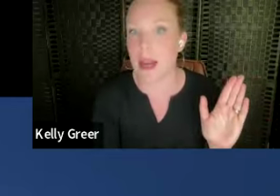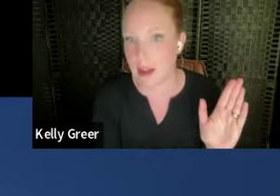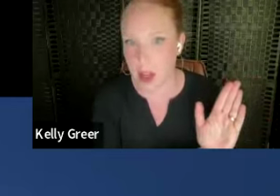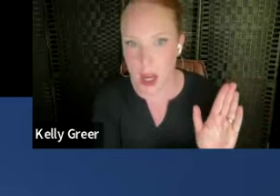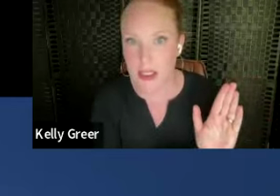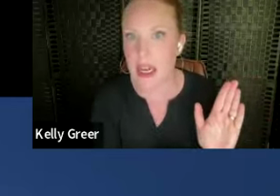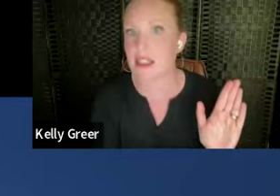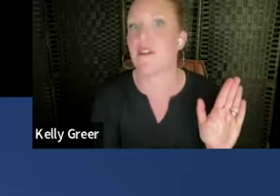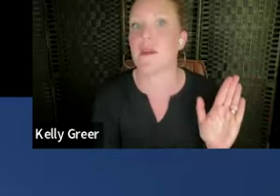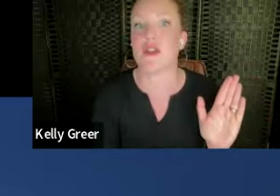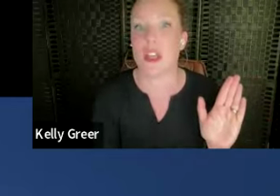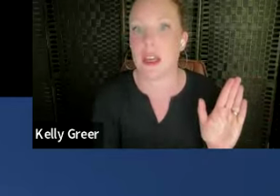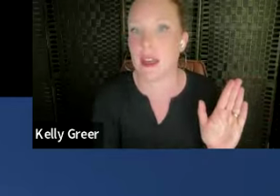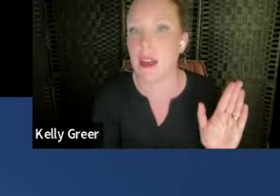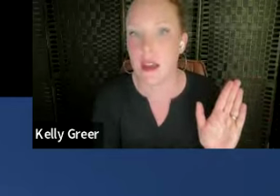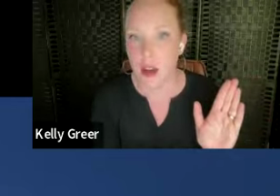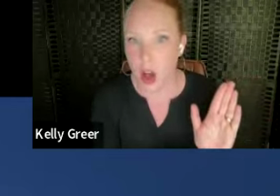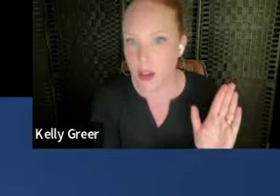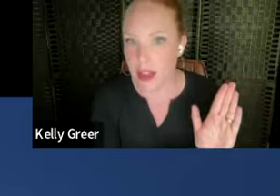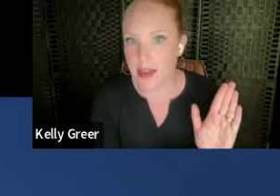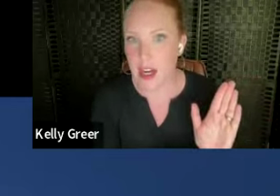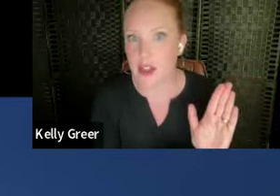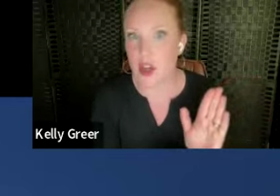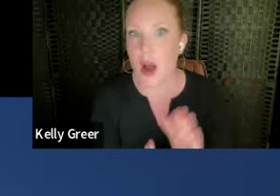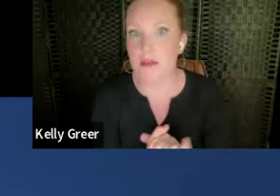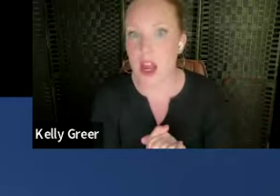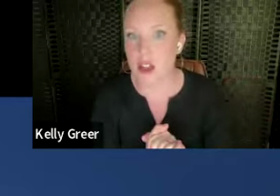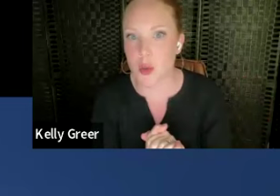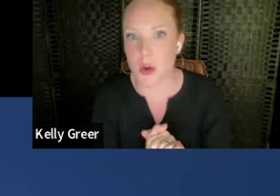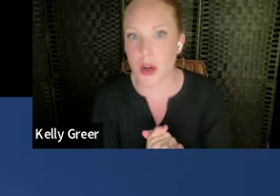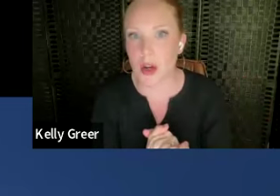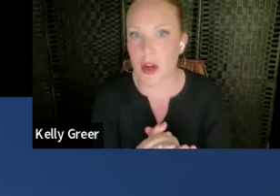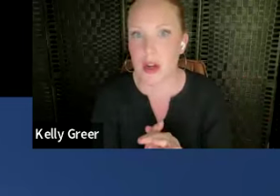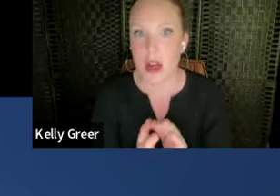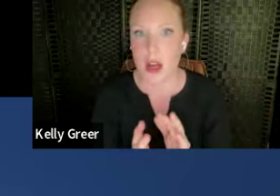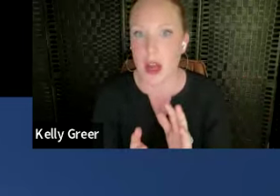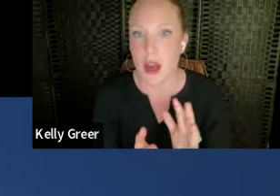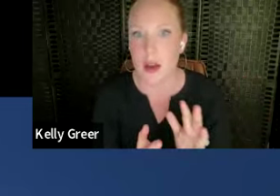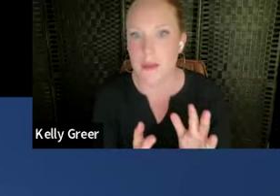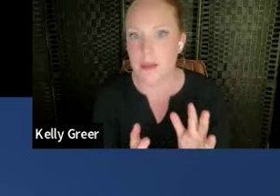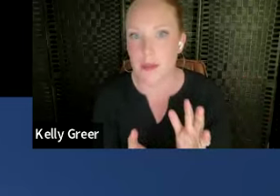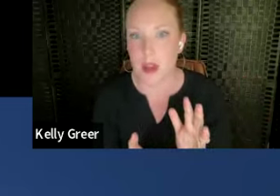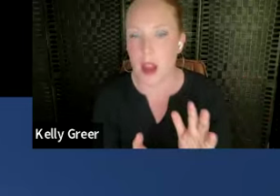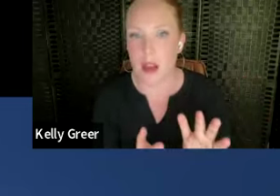logo, you might have the contact information, all of that there. So I'm not sure.